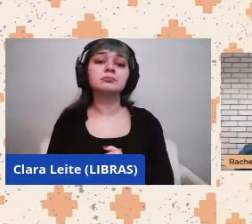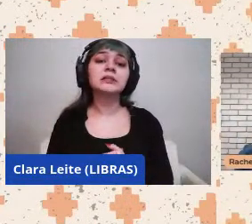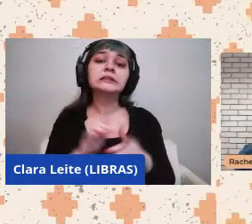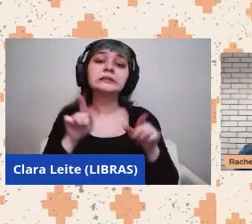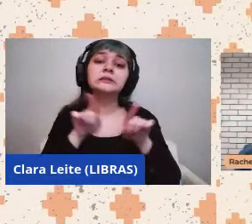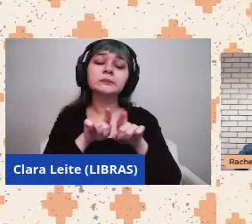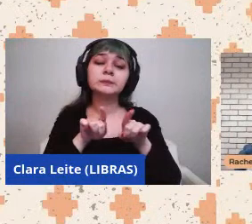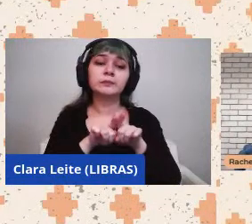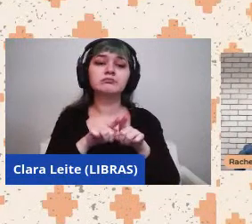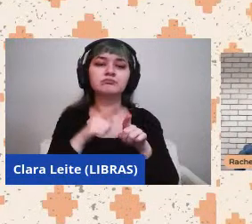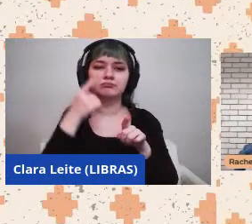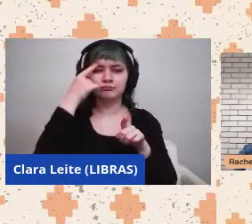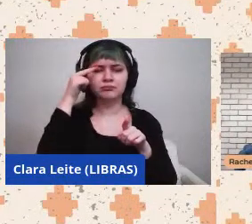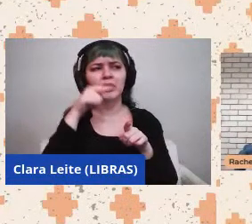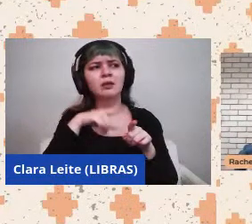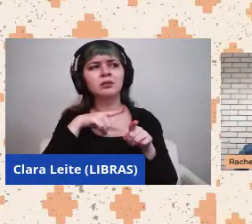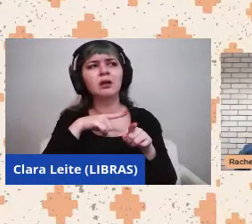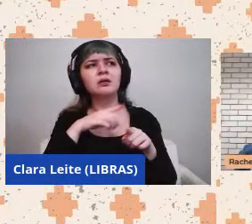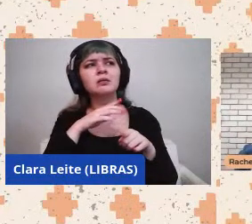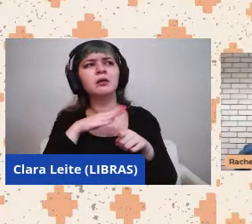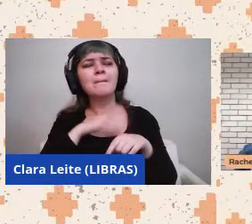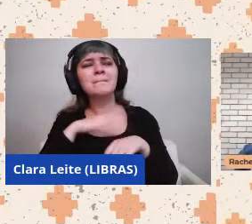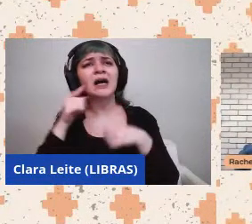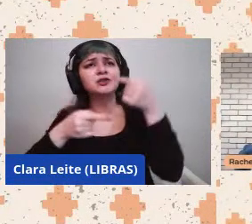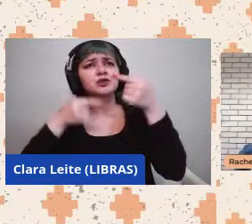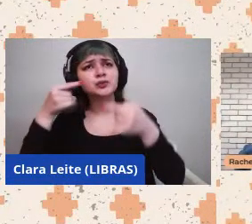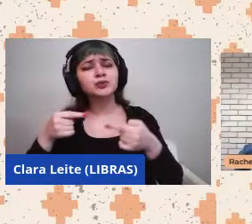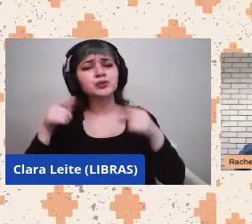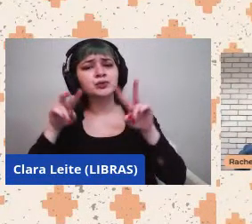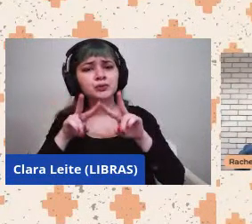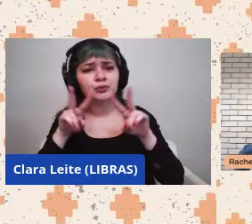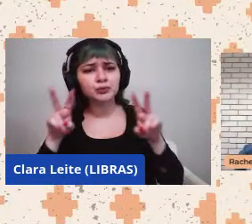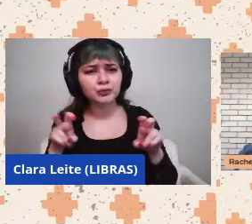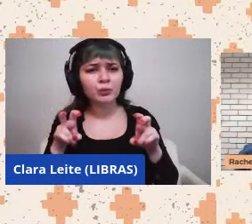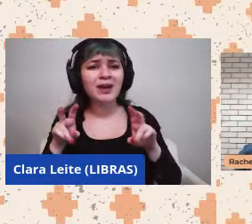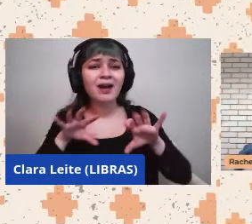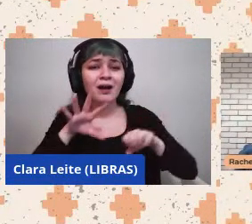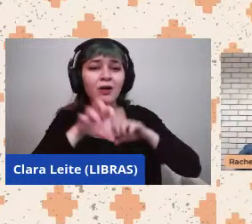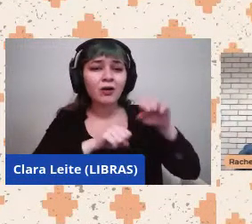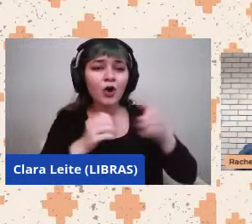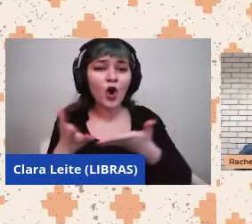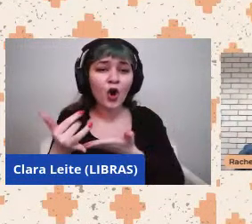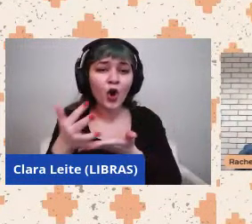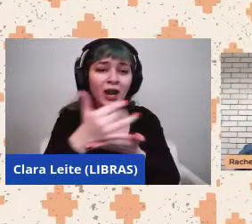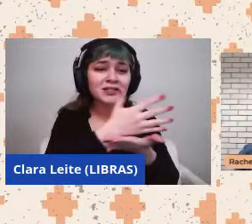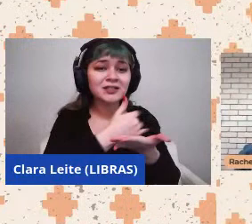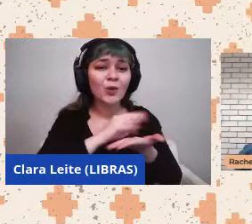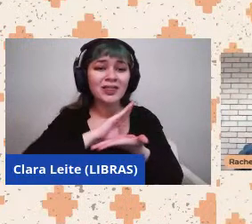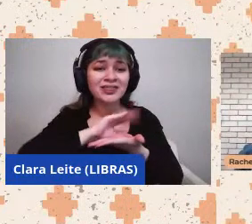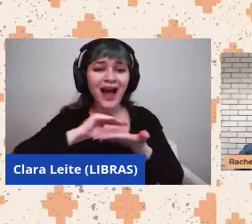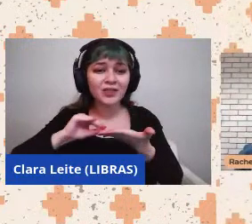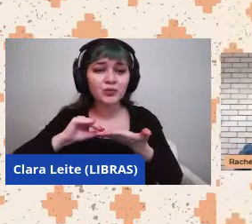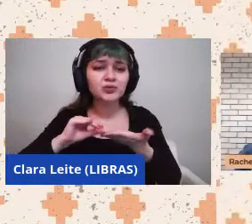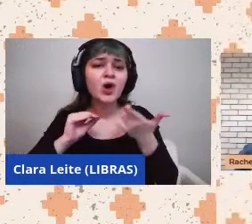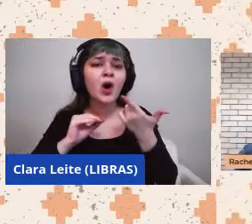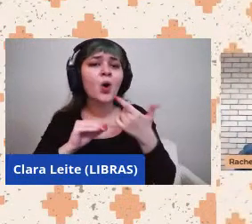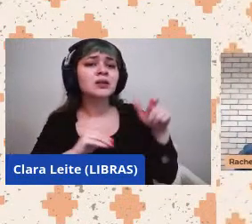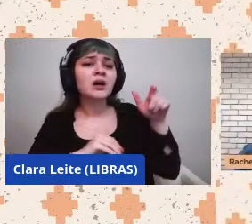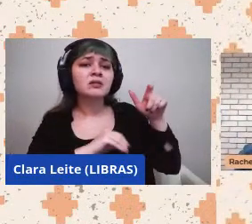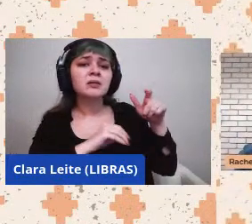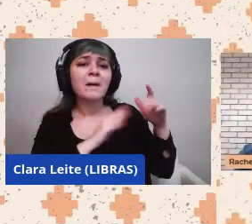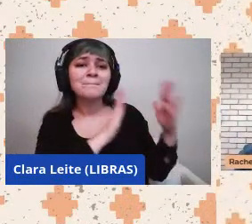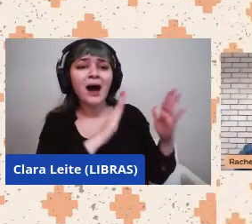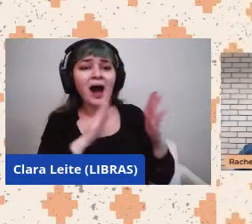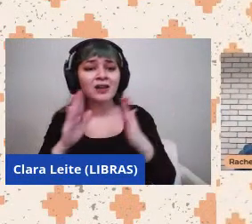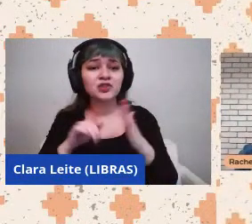think this is discussed mainly in relation to data collection and not to other parts of the research process,